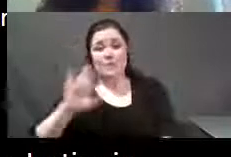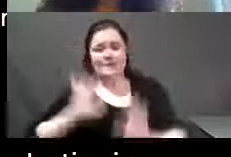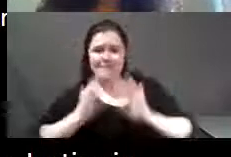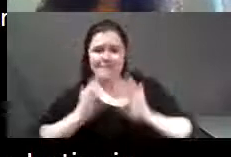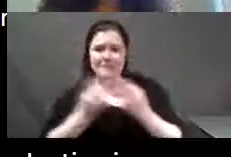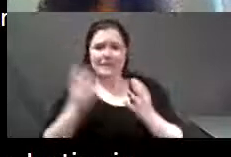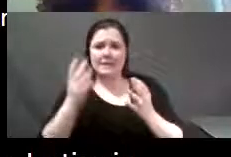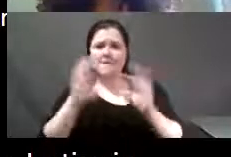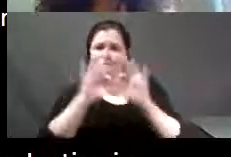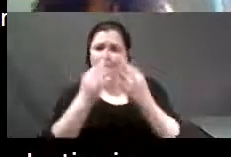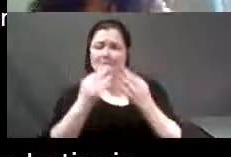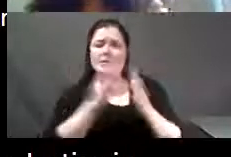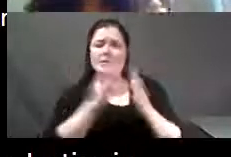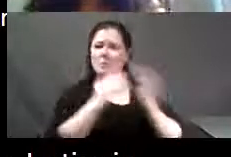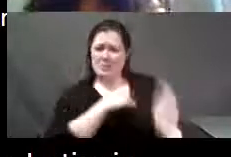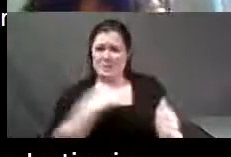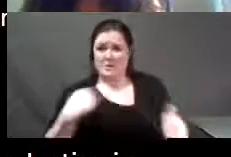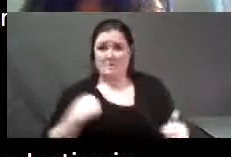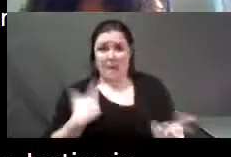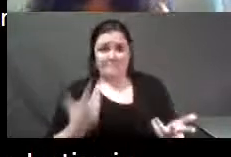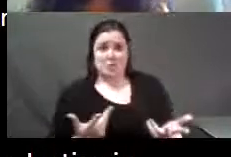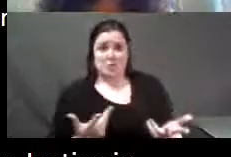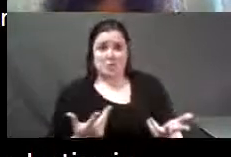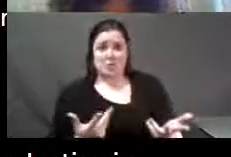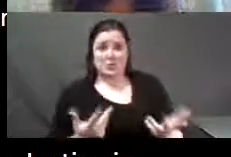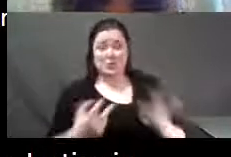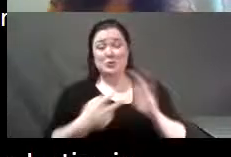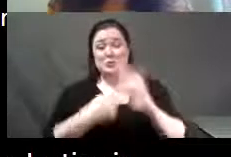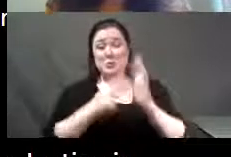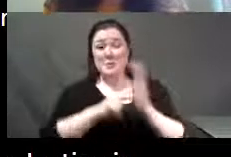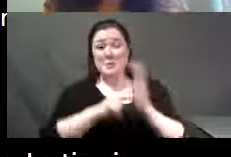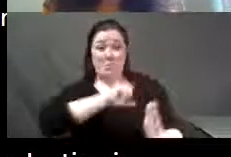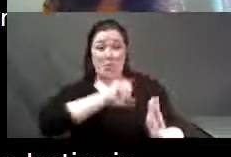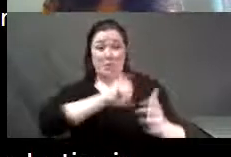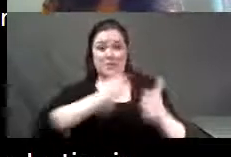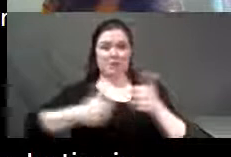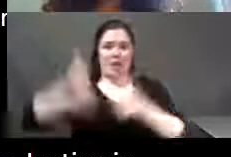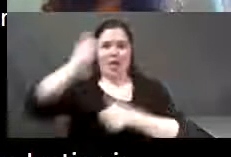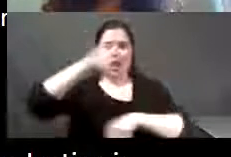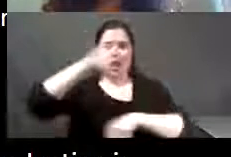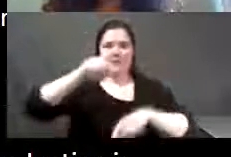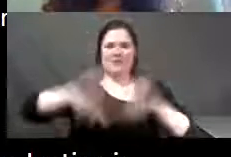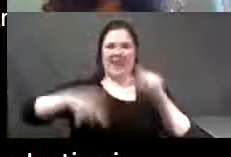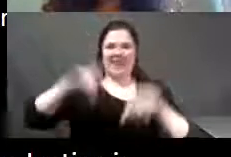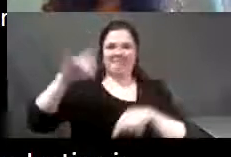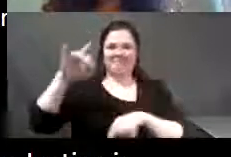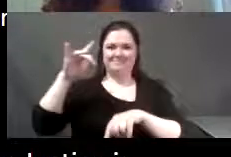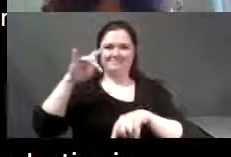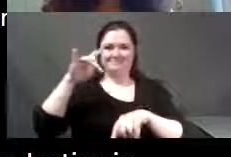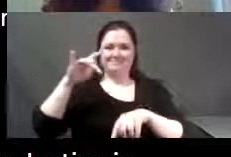that they are treated at a standard that's different than everyday citizens. Um, so that being